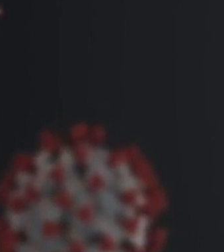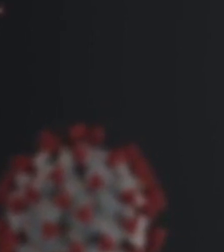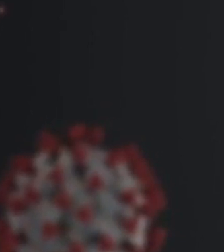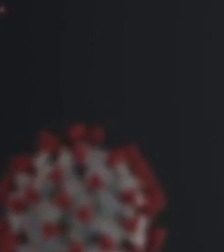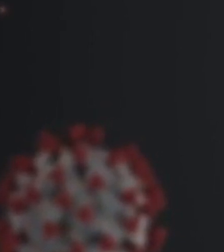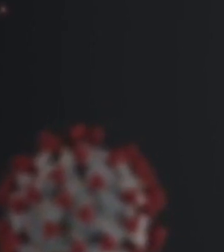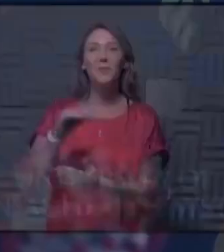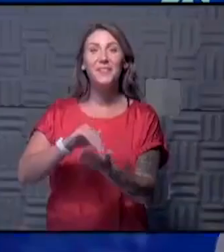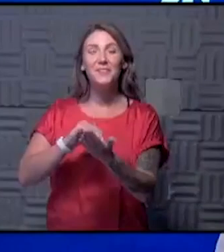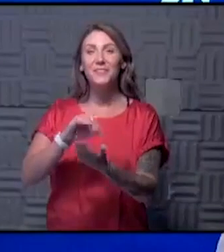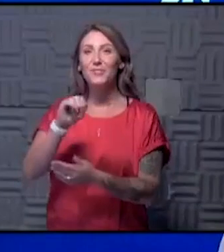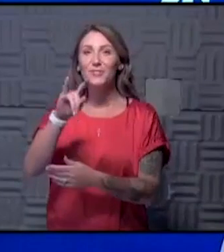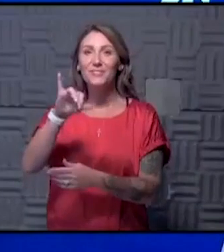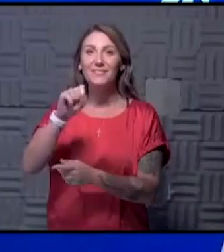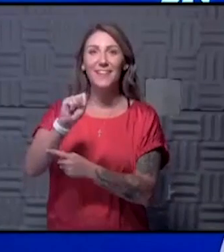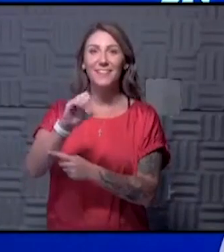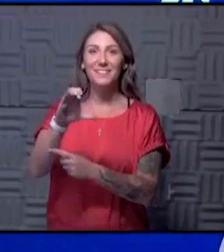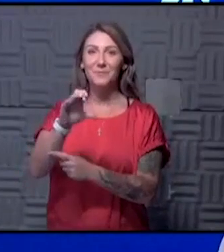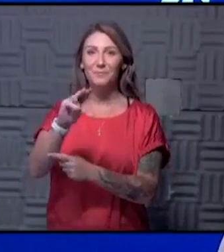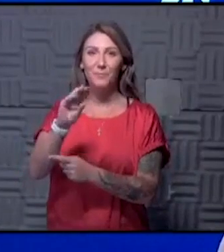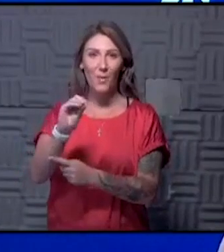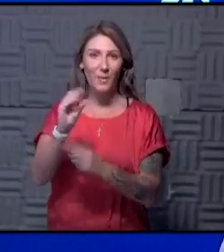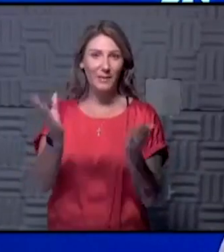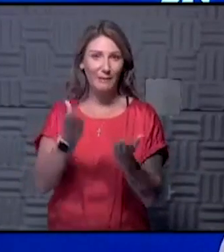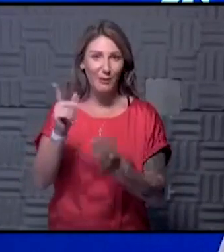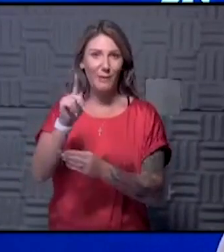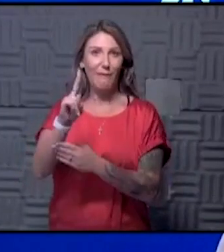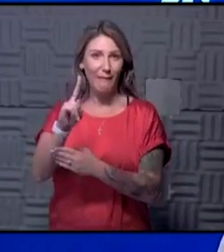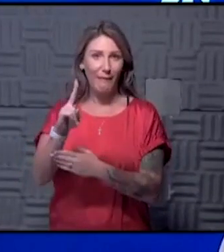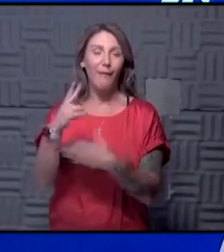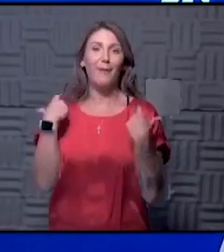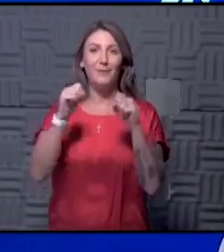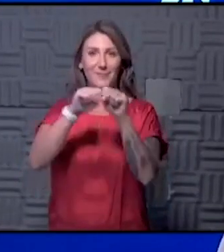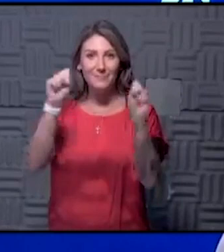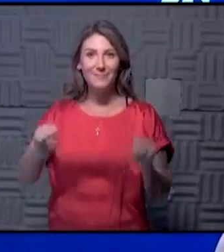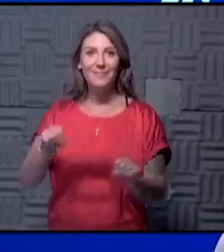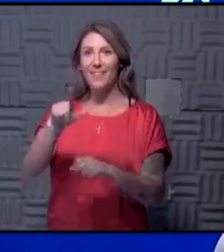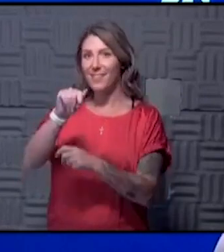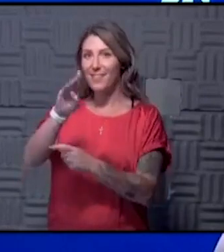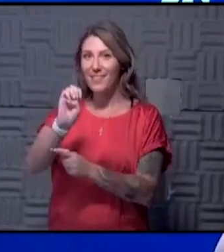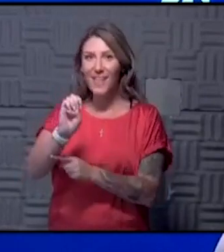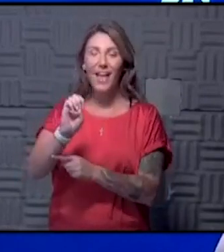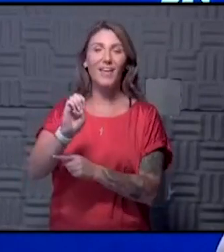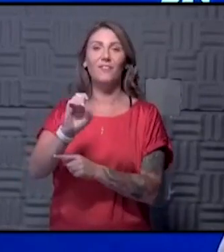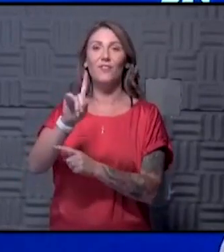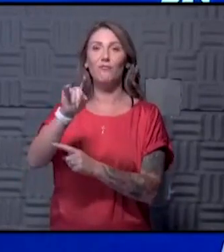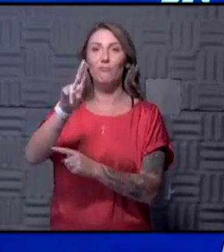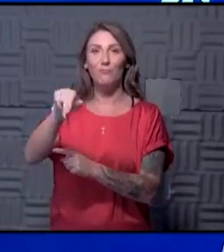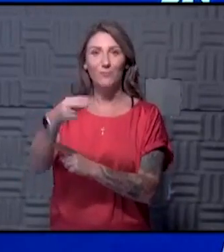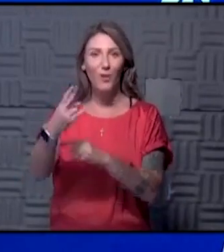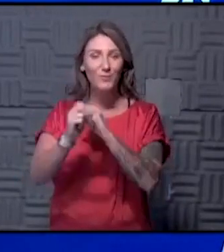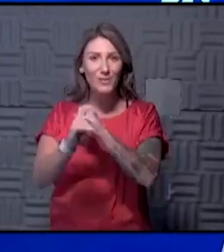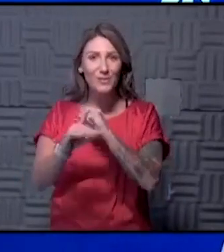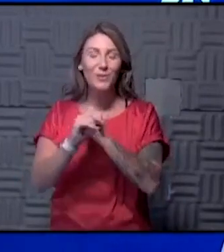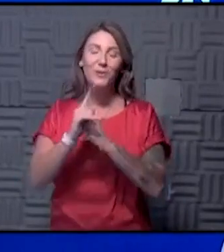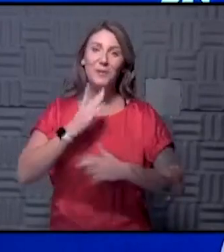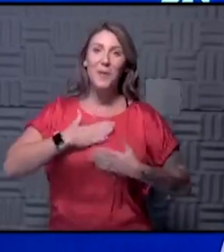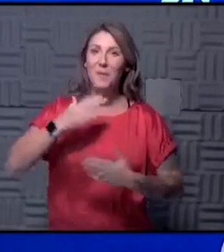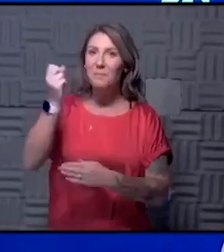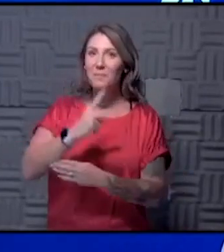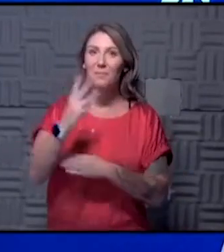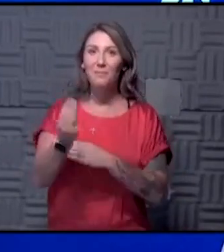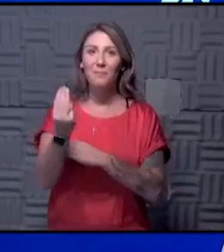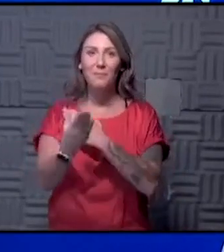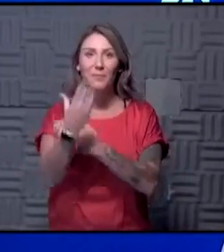Good morning. Steve Stites, Chief Medical Officer of the University of Kansas Health System, broadcasting live with you from the Dolph Simons Family Studio. Delighted to be back with you on this